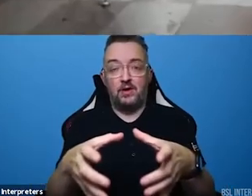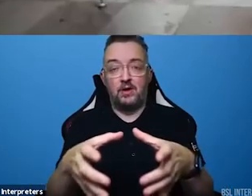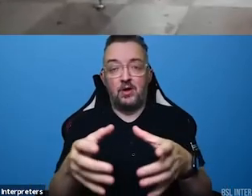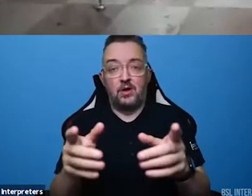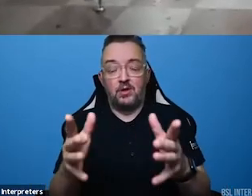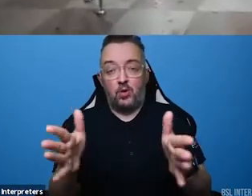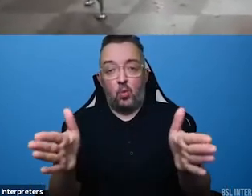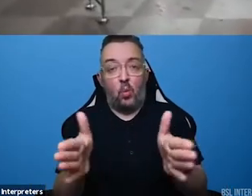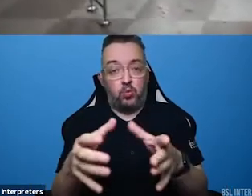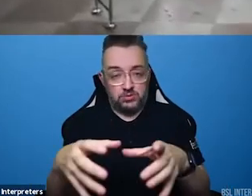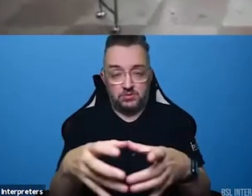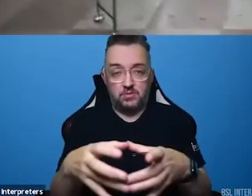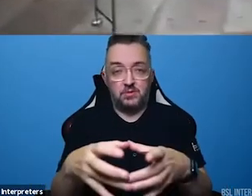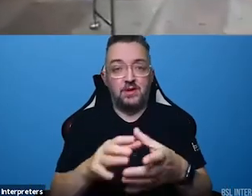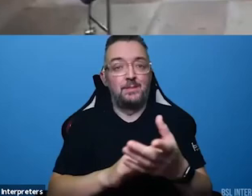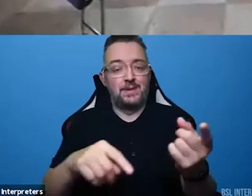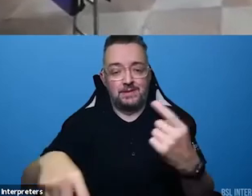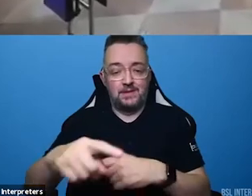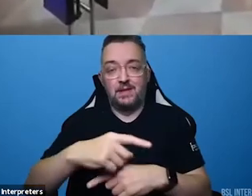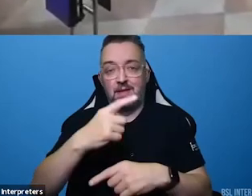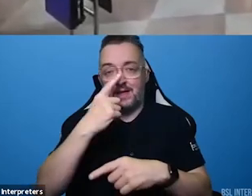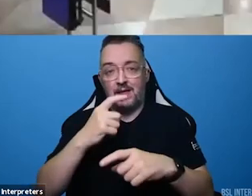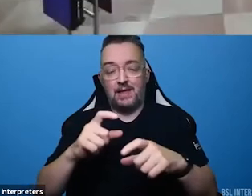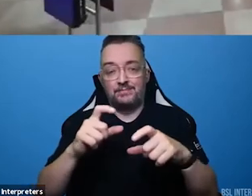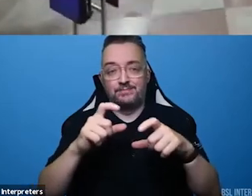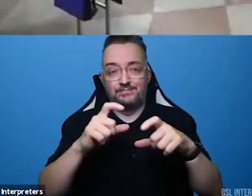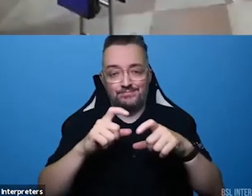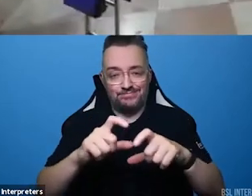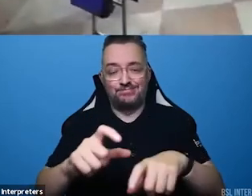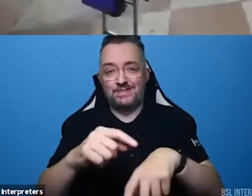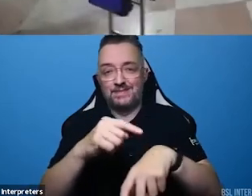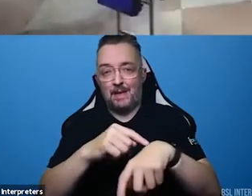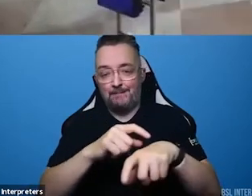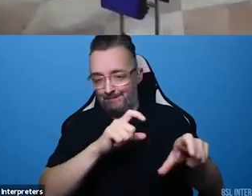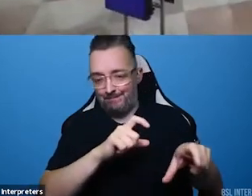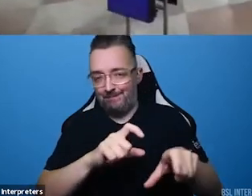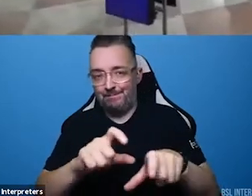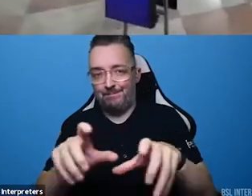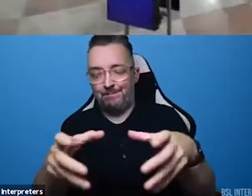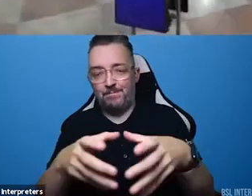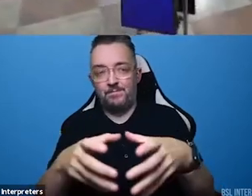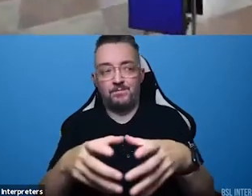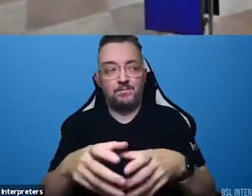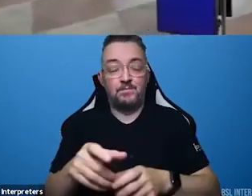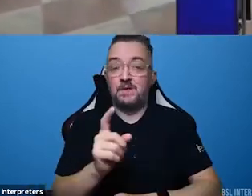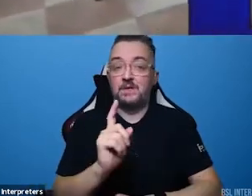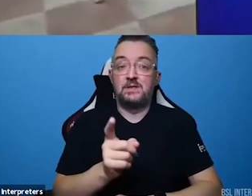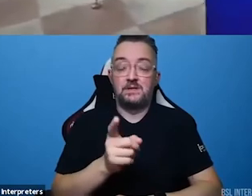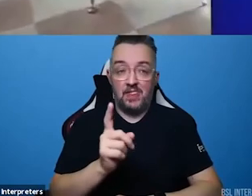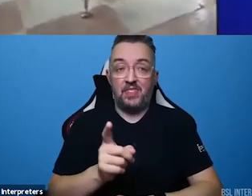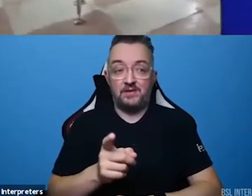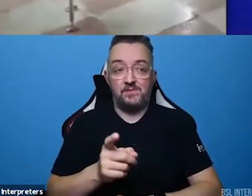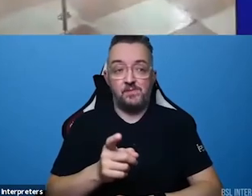proximity, so that they could stay for a substantial amount of time, That would be the